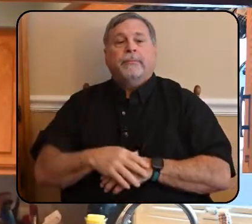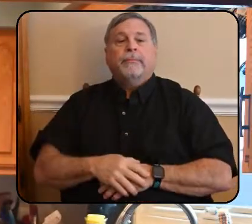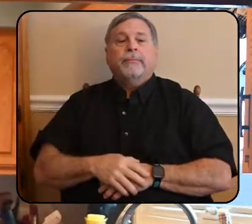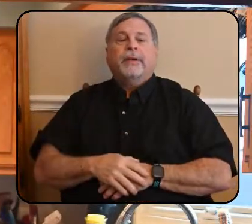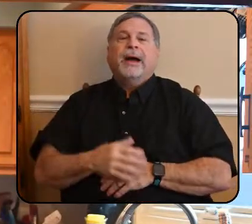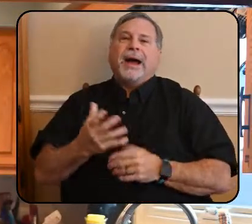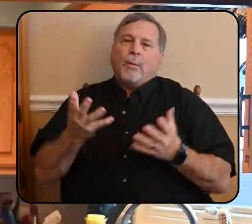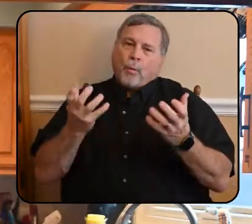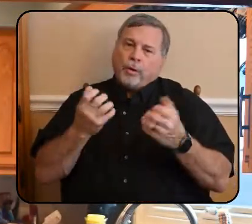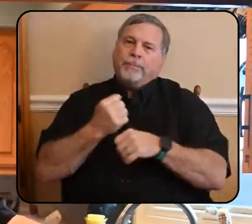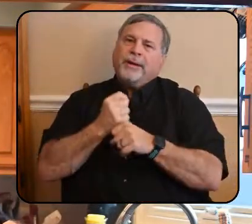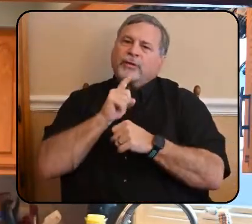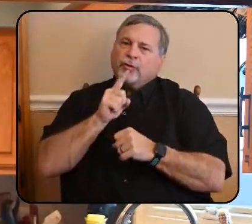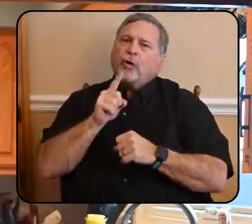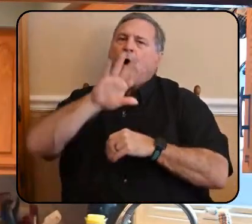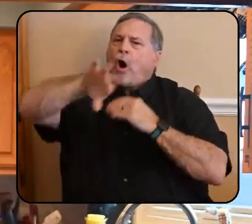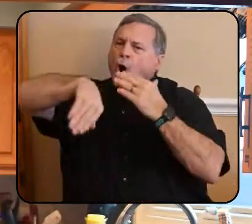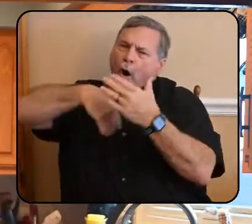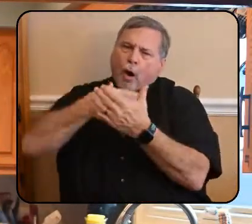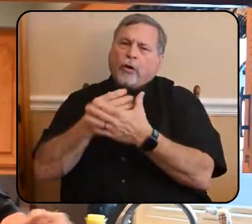on all parts of that meat.